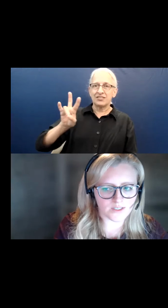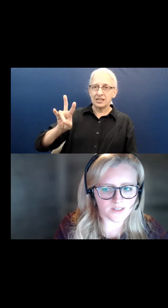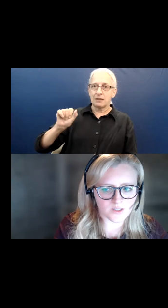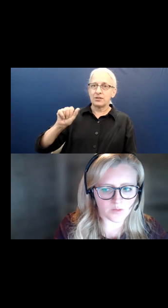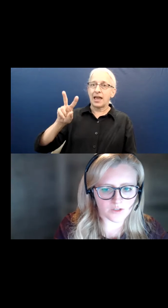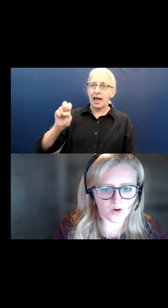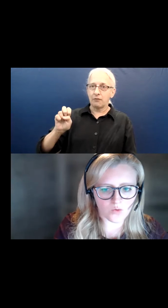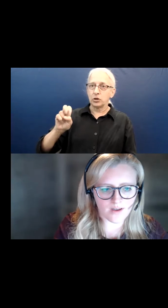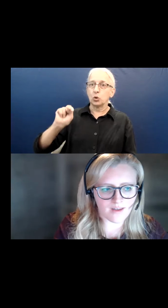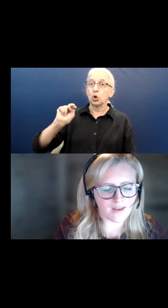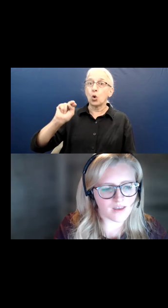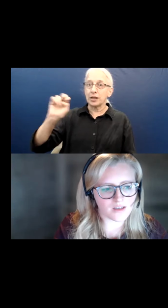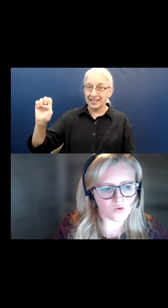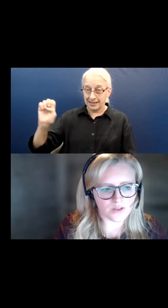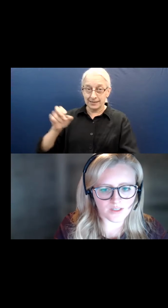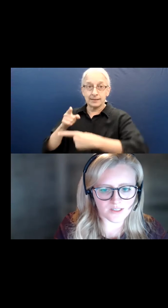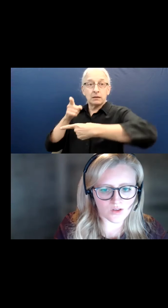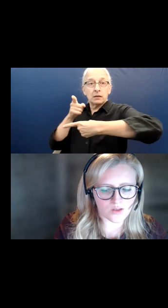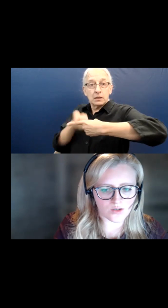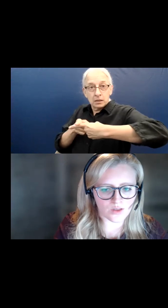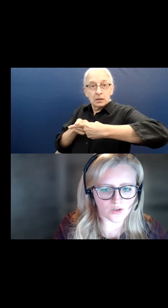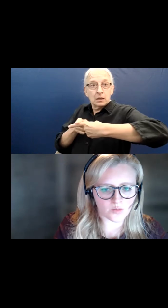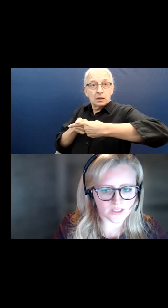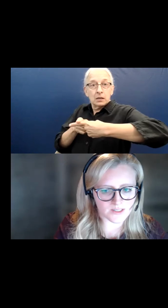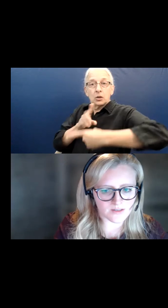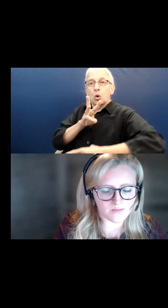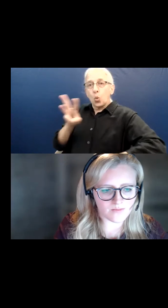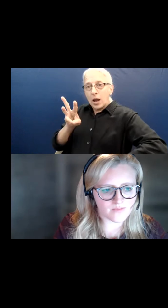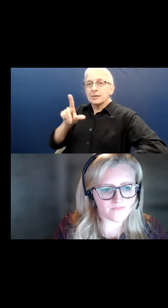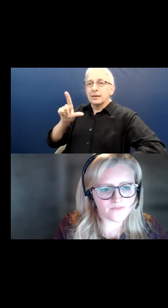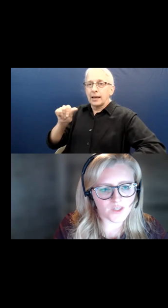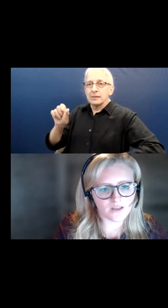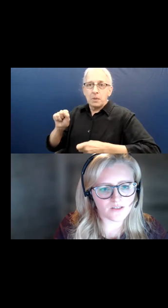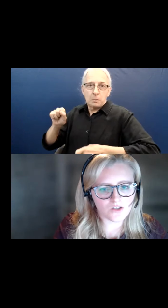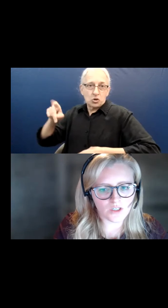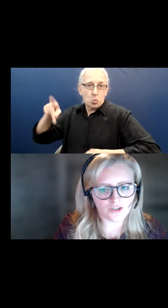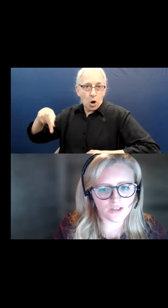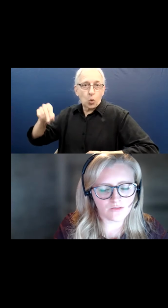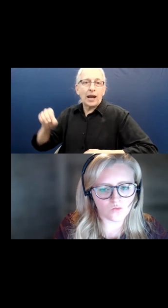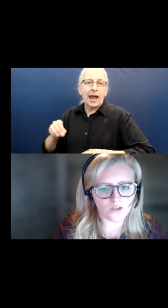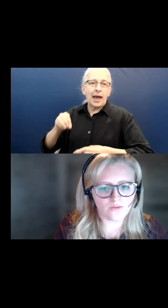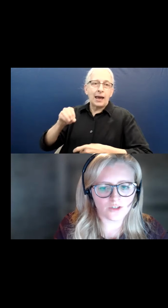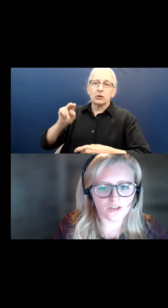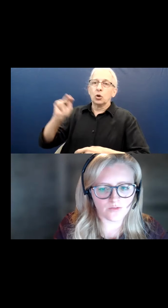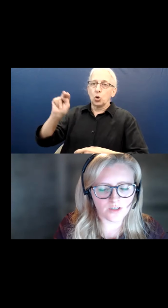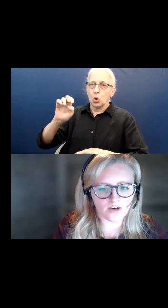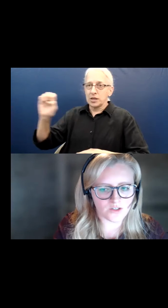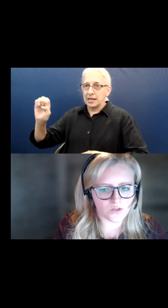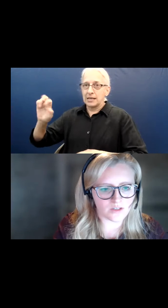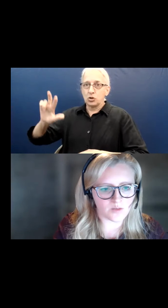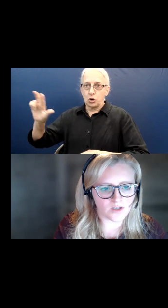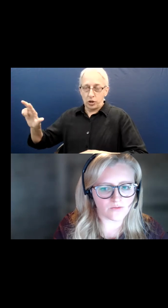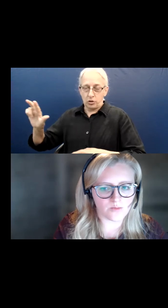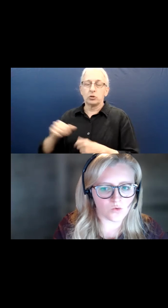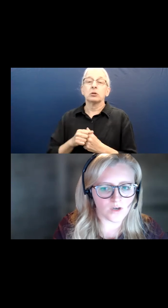between Westlake Sammamish Parkway and Northeast 33rd Place. In this location, we've shifted our